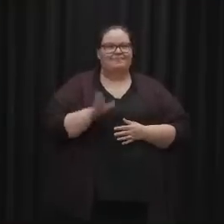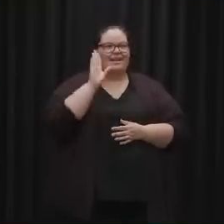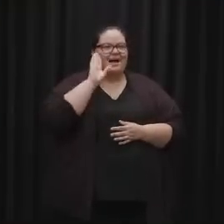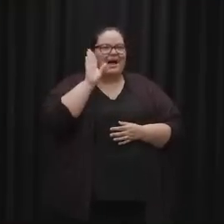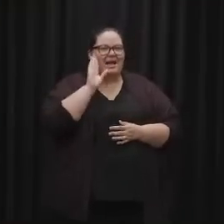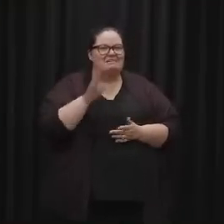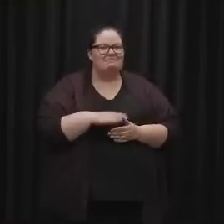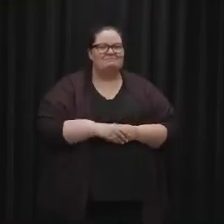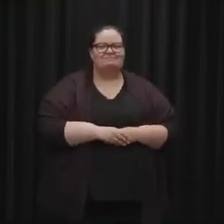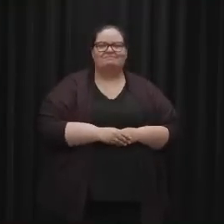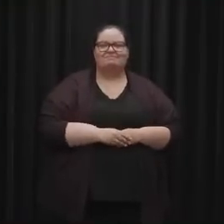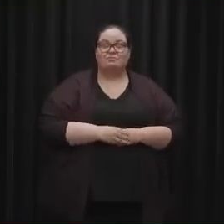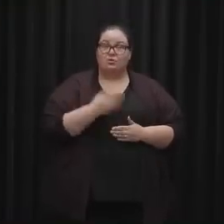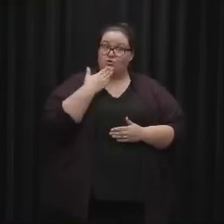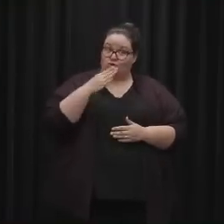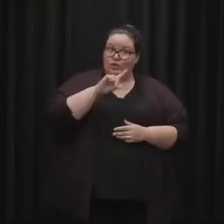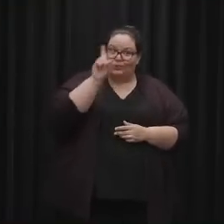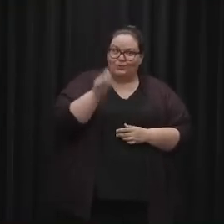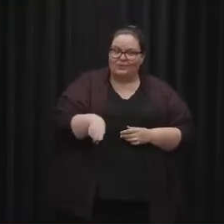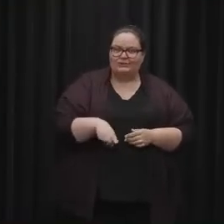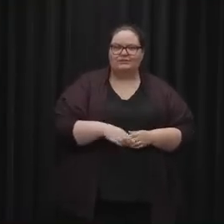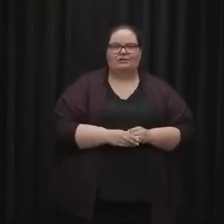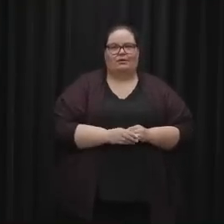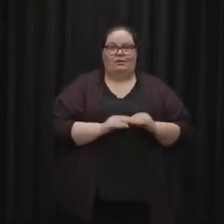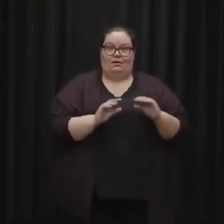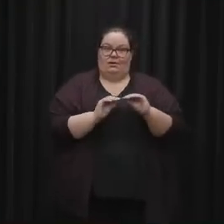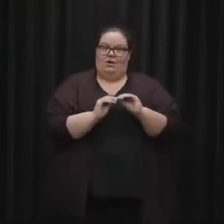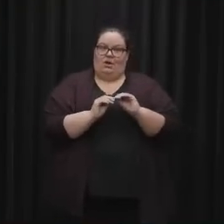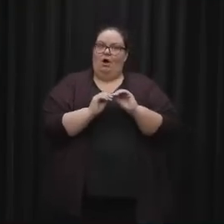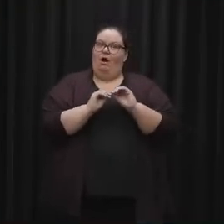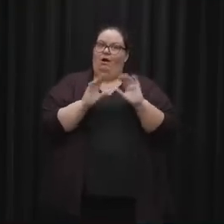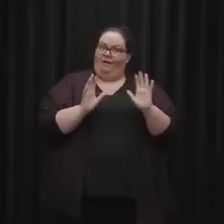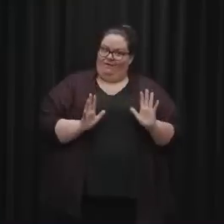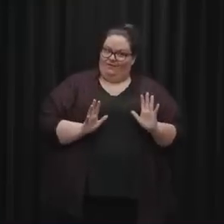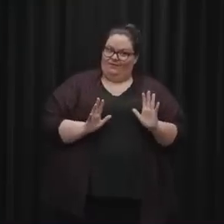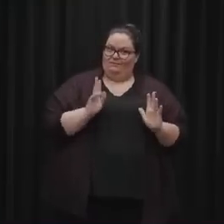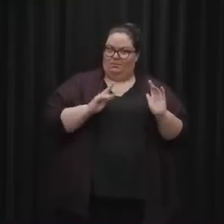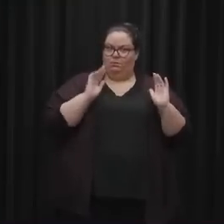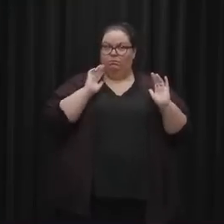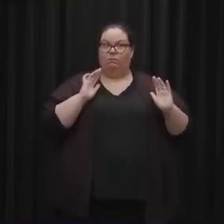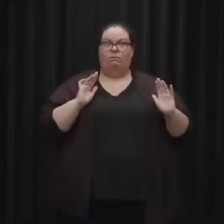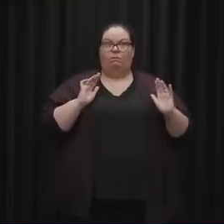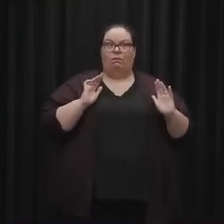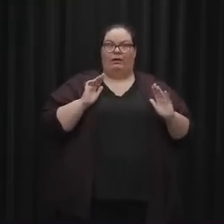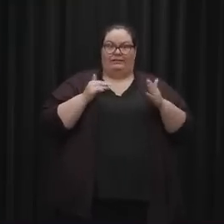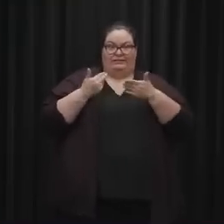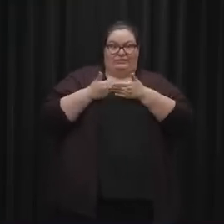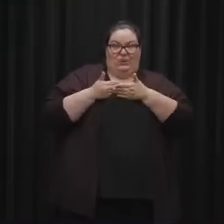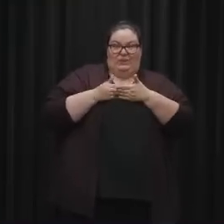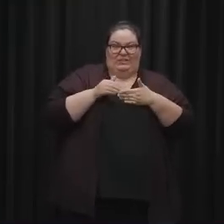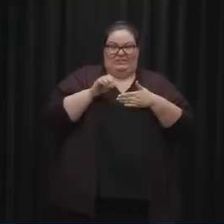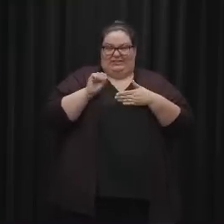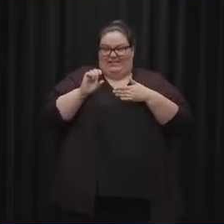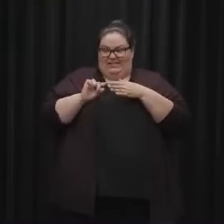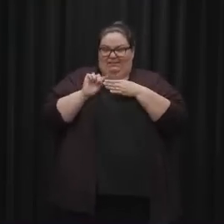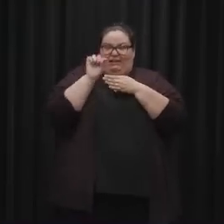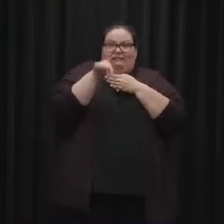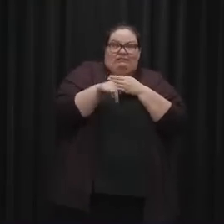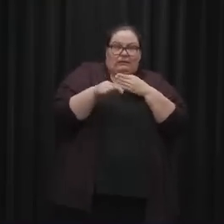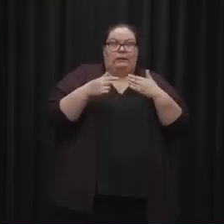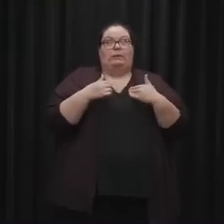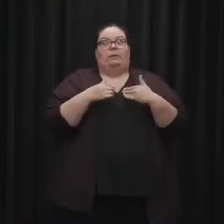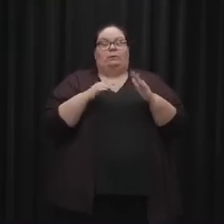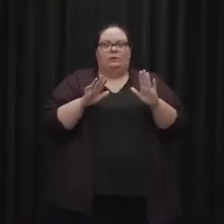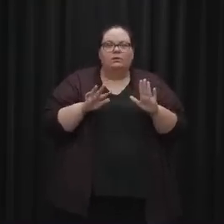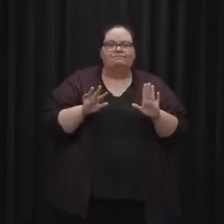Hi, Vicki. So great question, and obviously front and center of people's minds when you hear about an outbreak that is happening so close